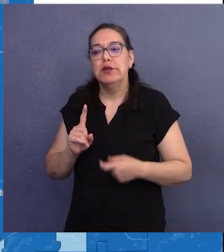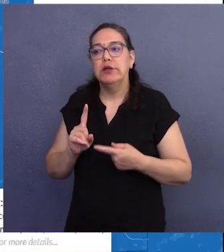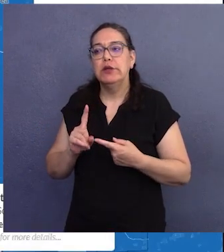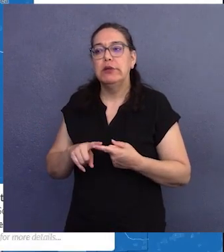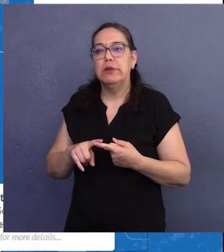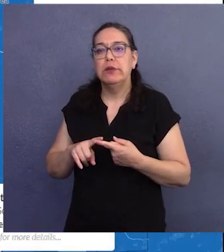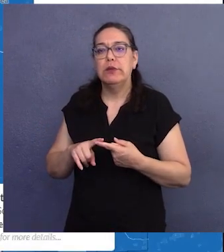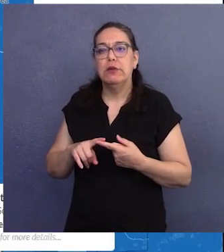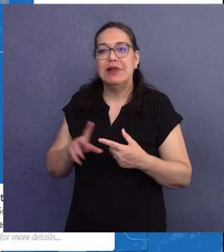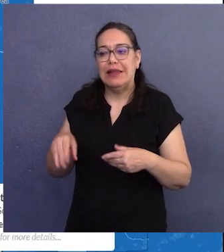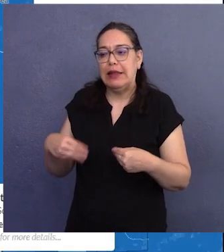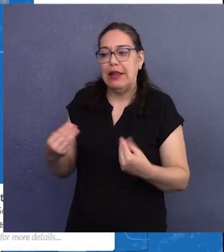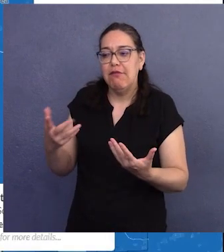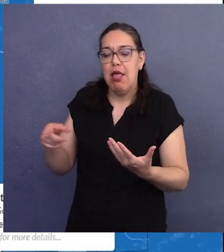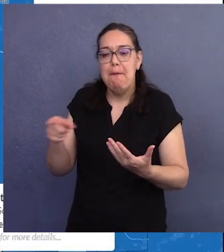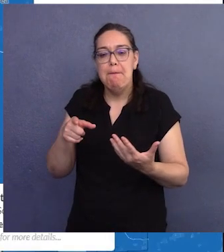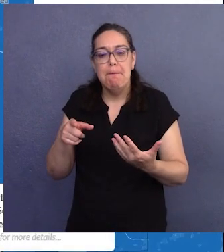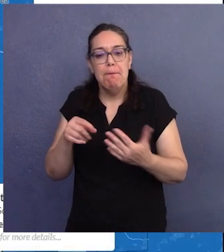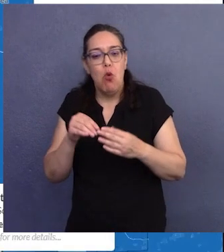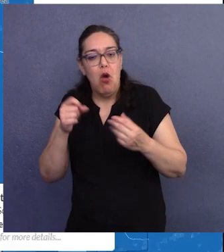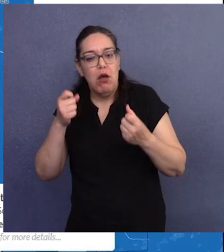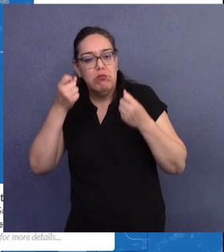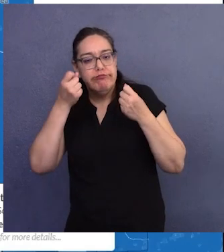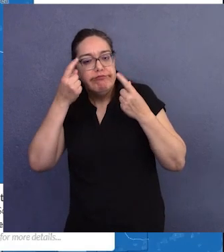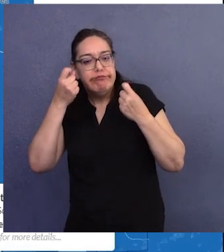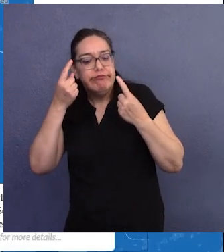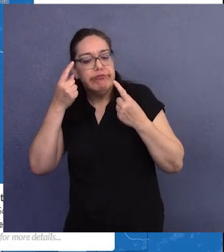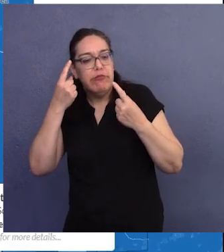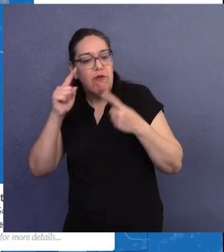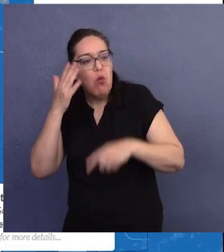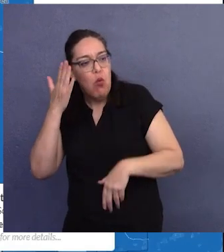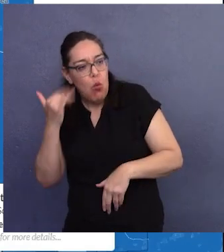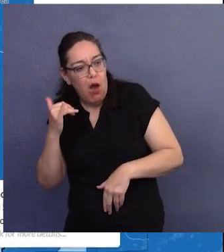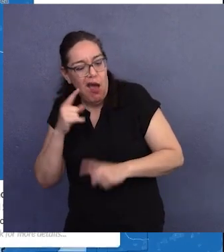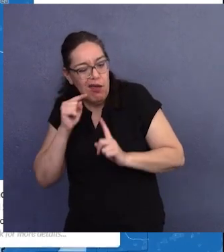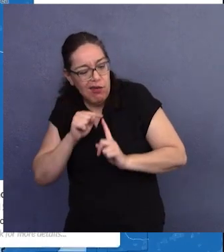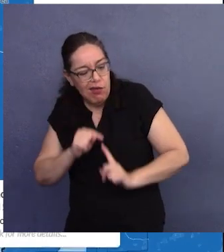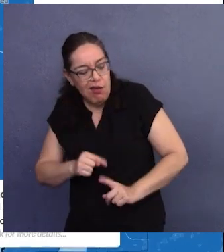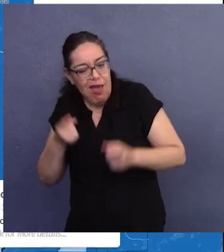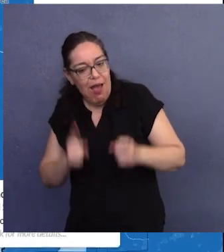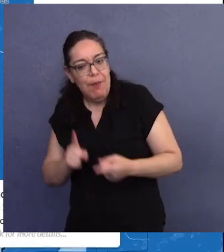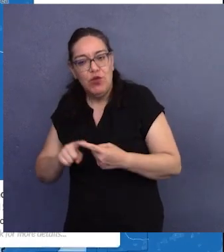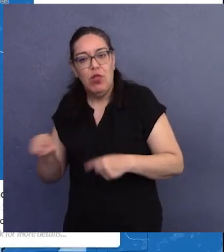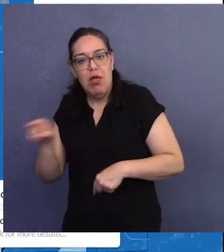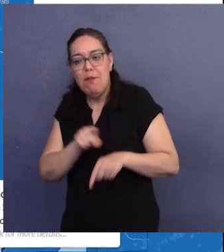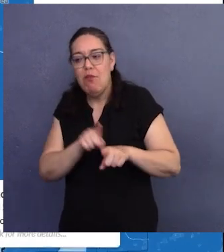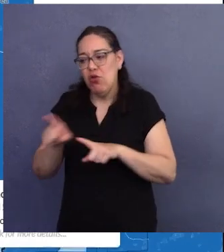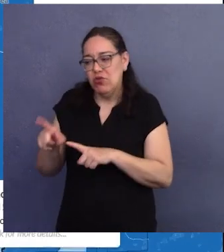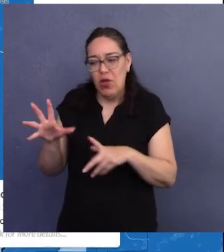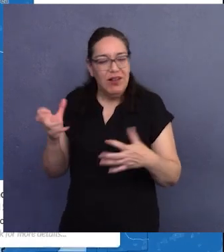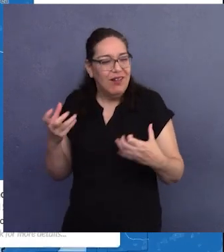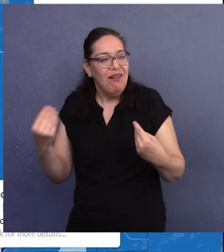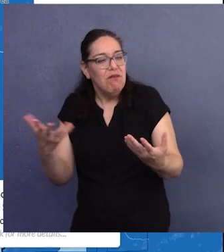kind of give them like an insight as to like why like certain things are occurring to them, and then also like give them hope that